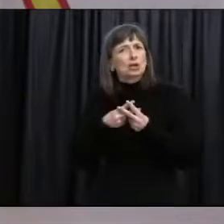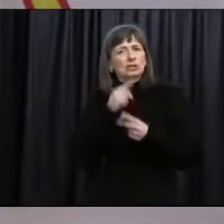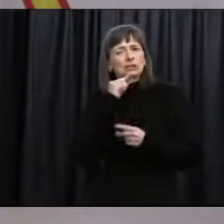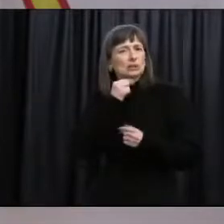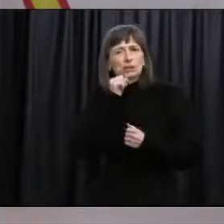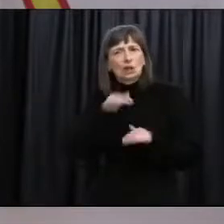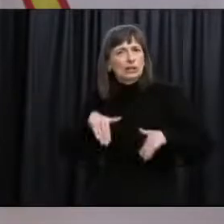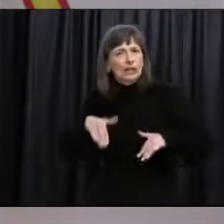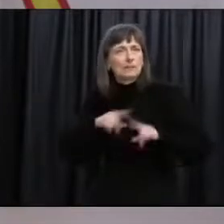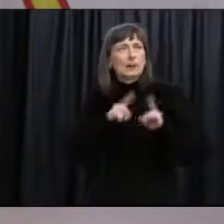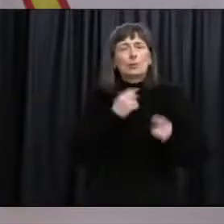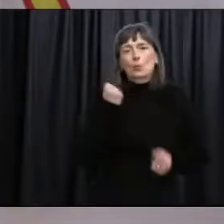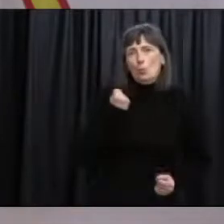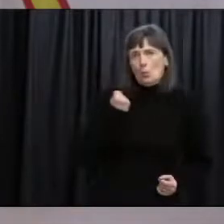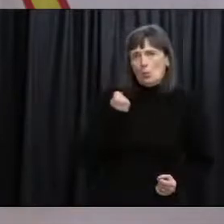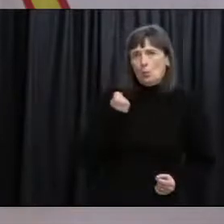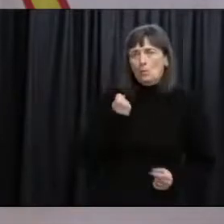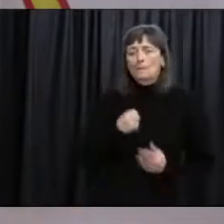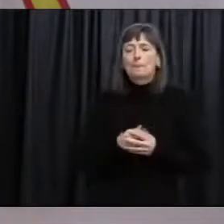The vaccine-induced